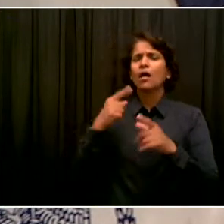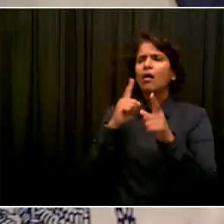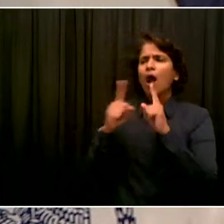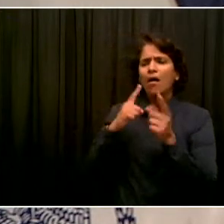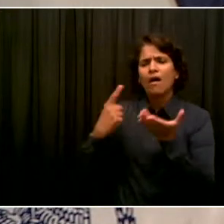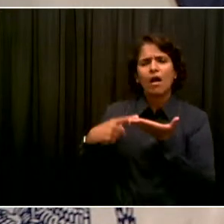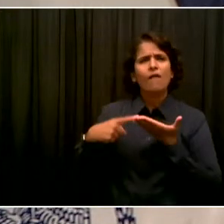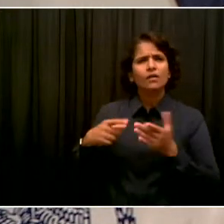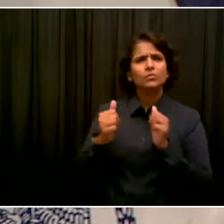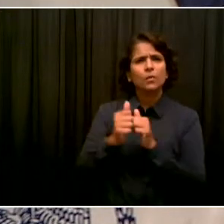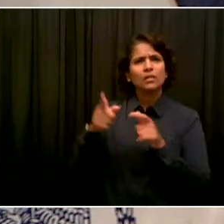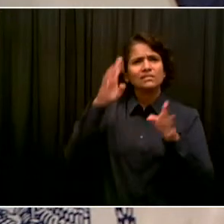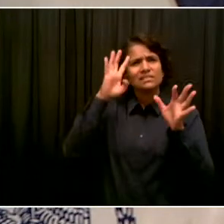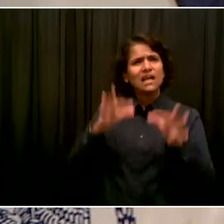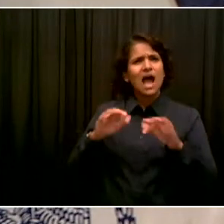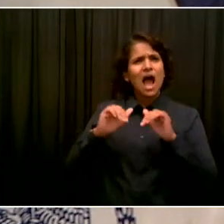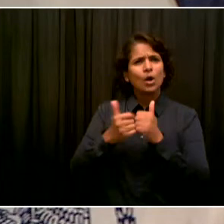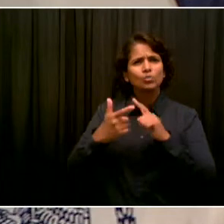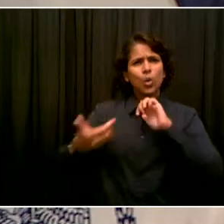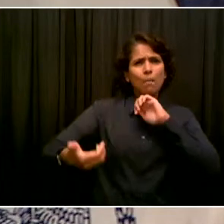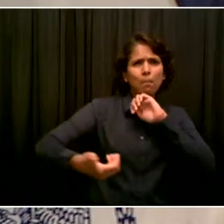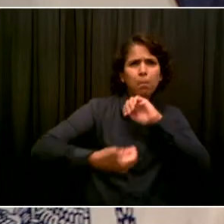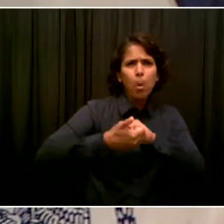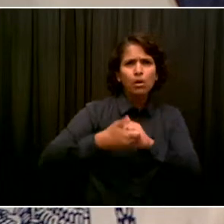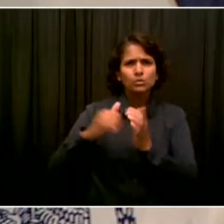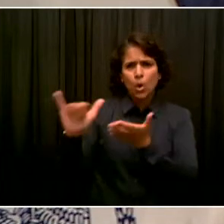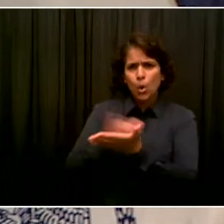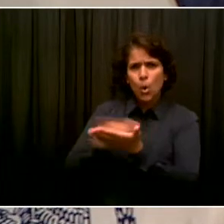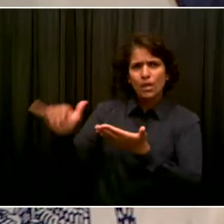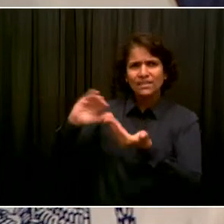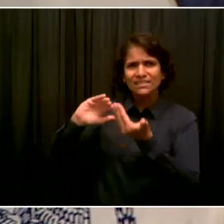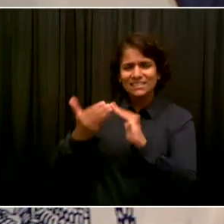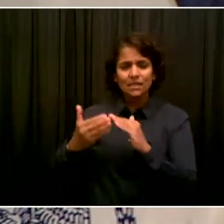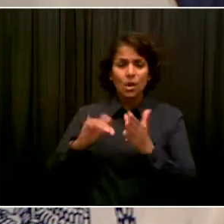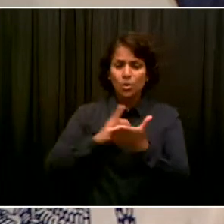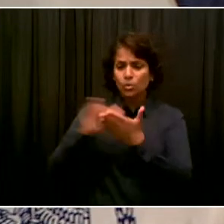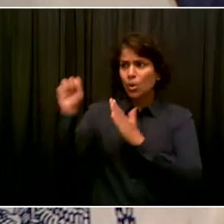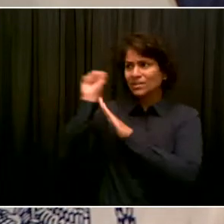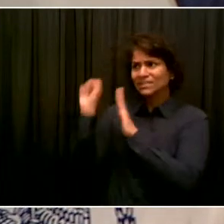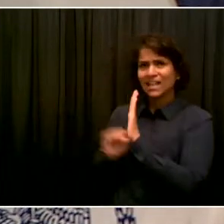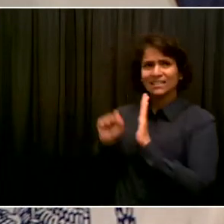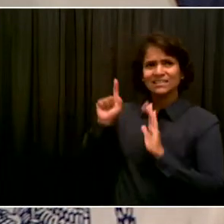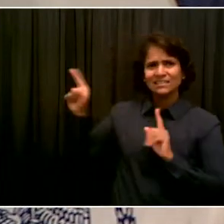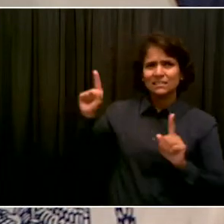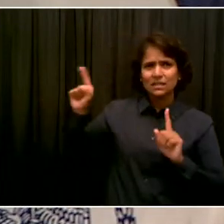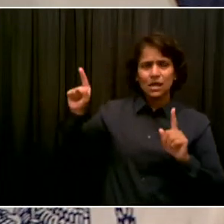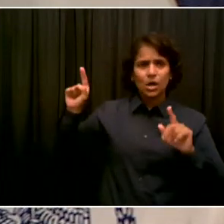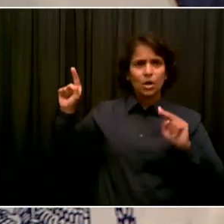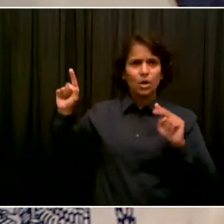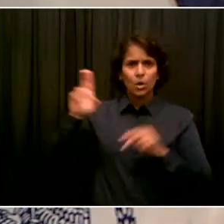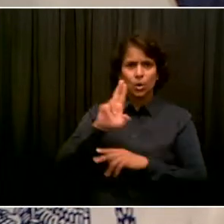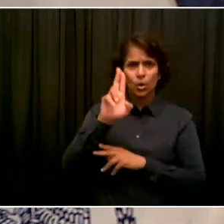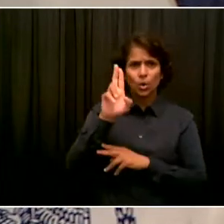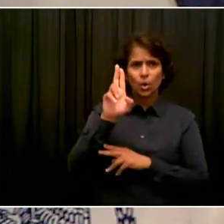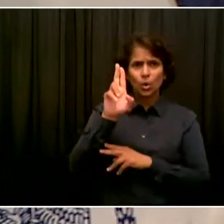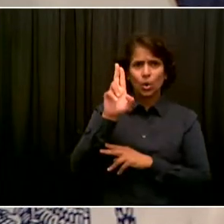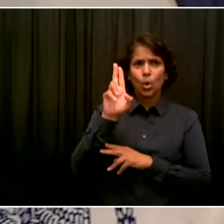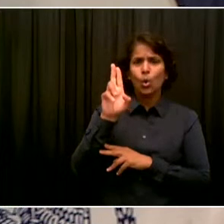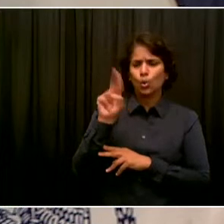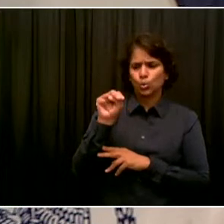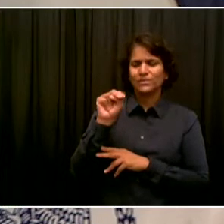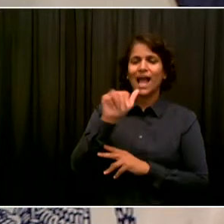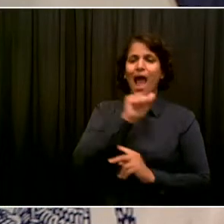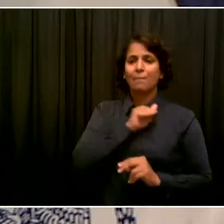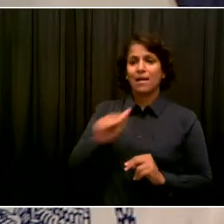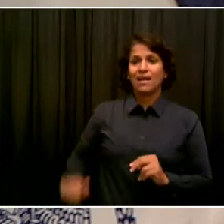city? Did the State Department or the UN ambassador discuss this with the city? Where did this originate from? I